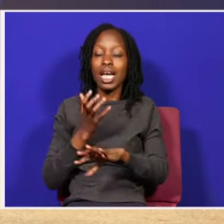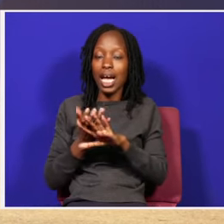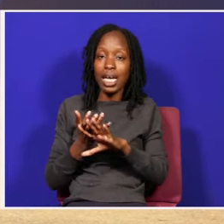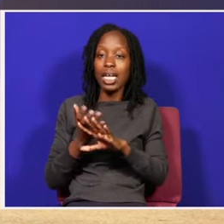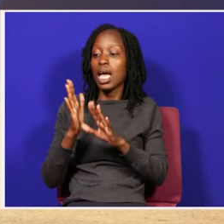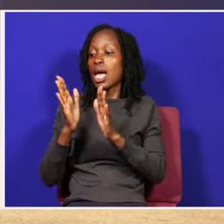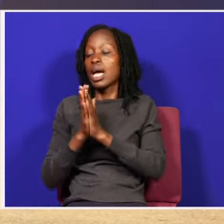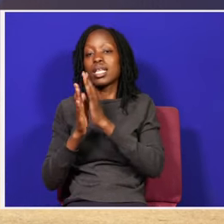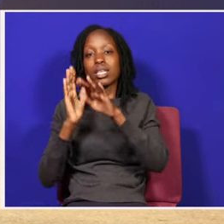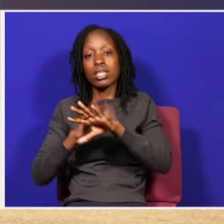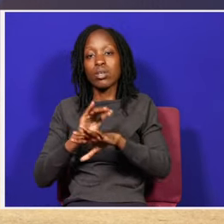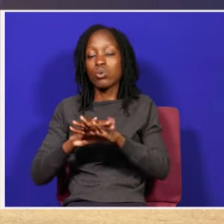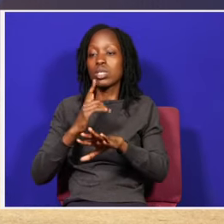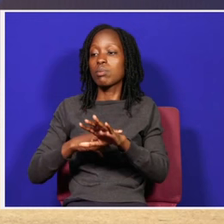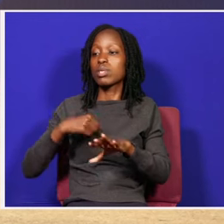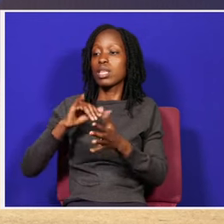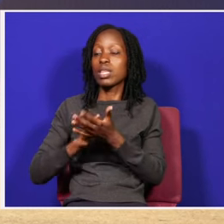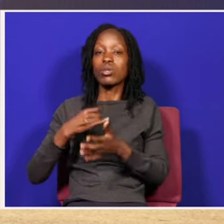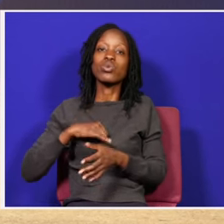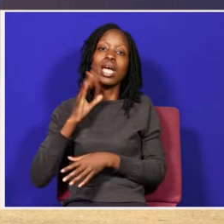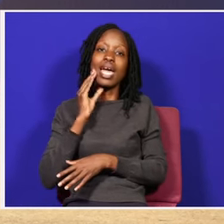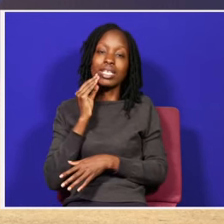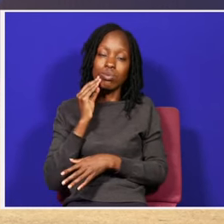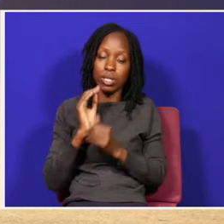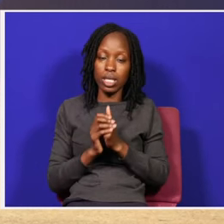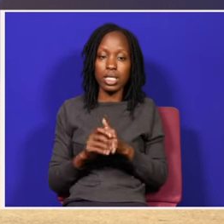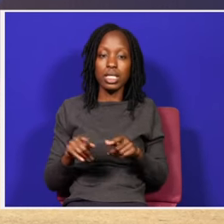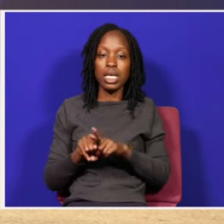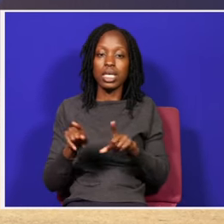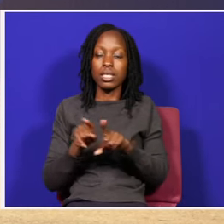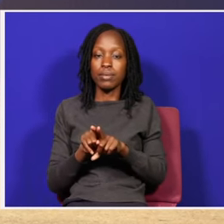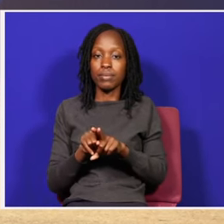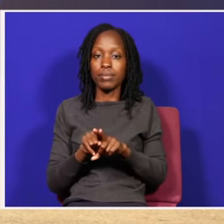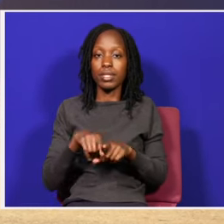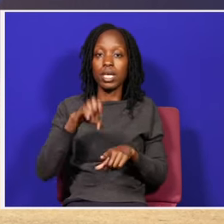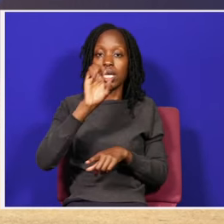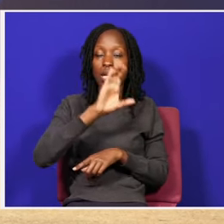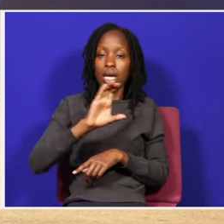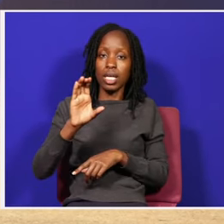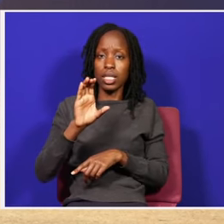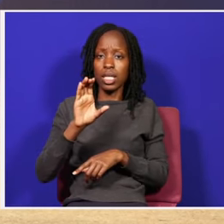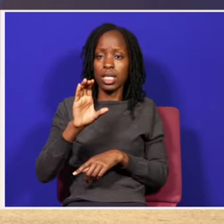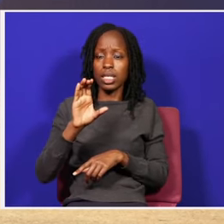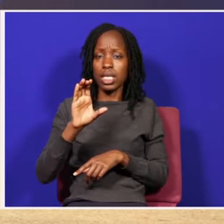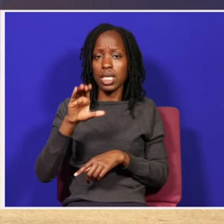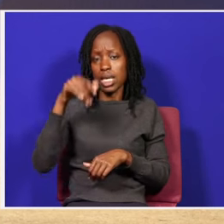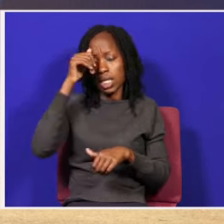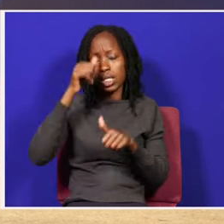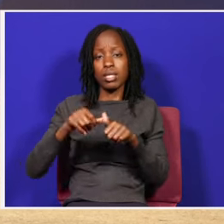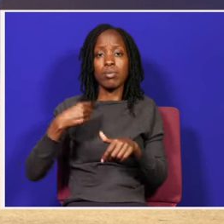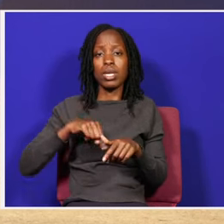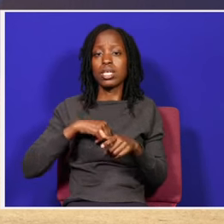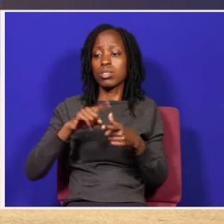good times that we have to go through. And so the writer of Ecclesiastes is reminding us,